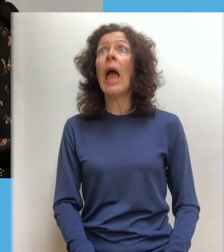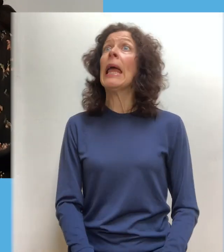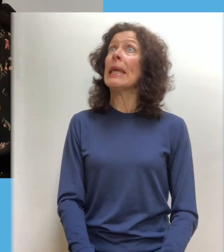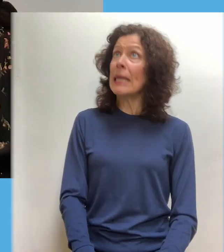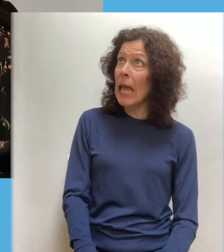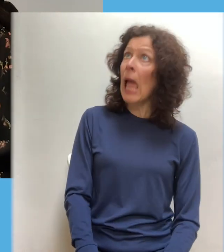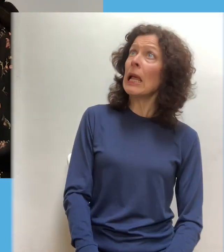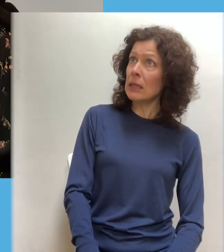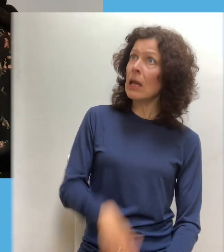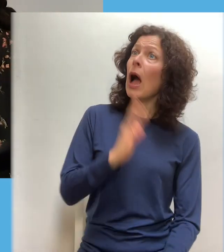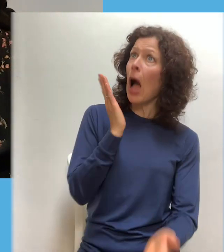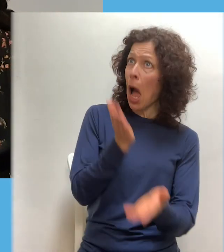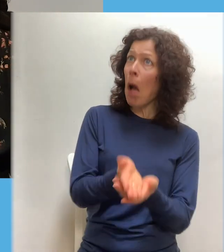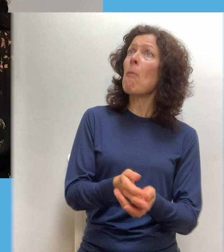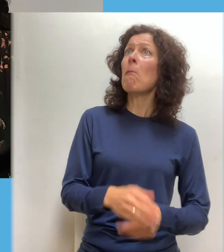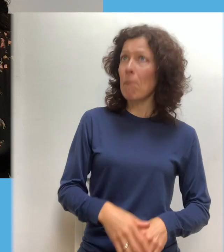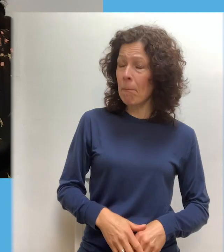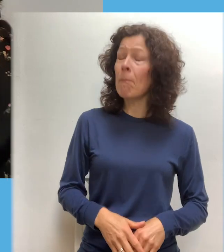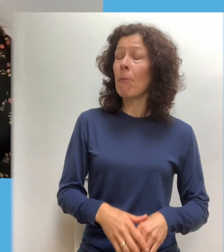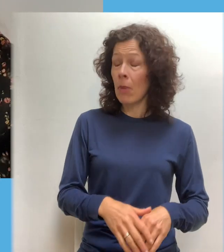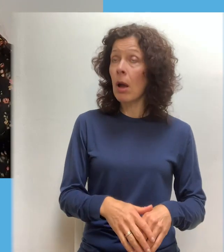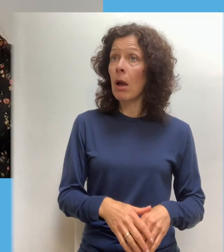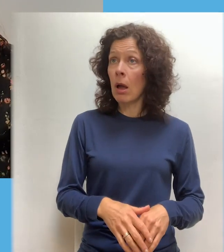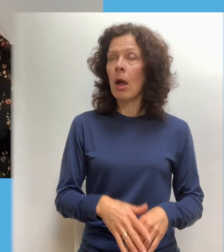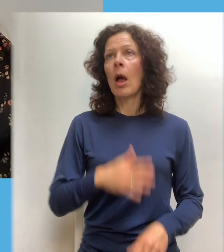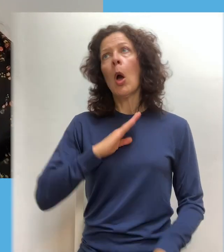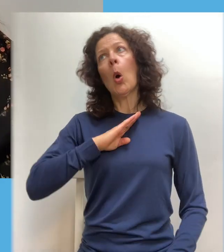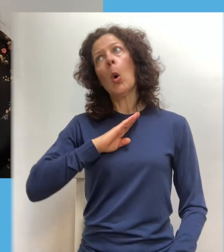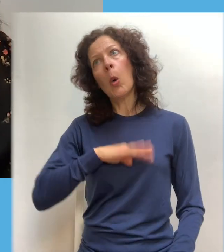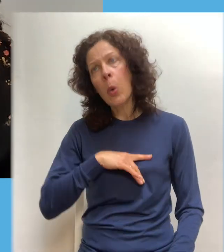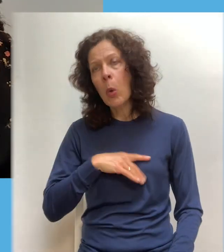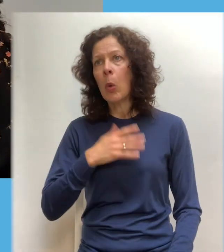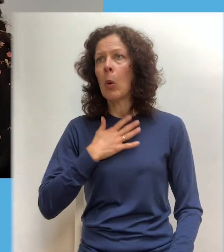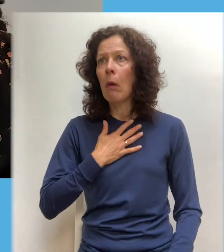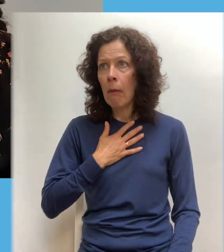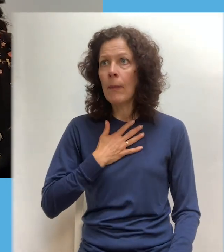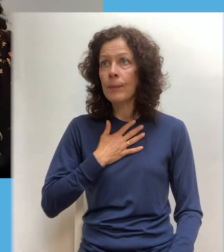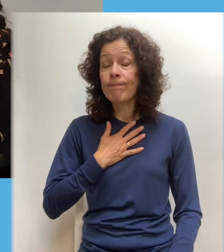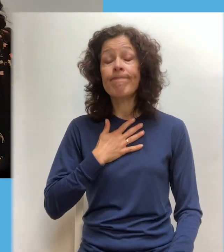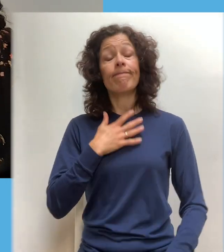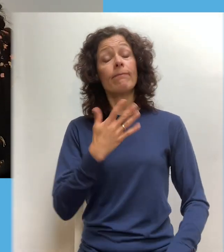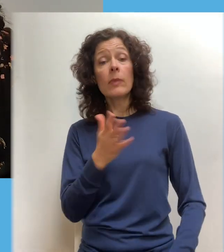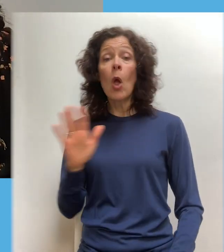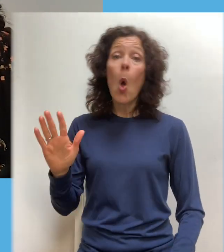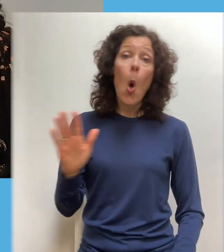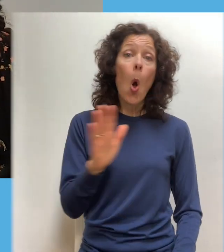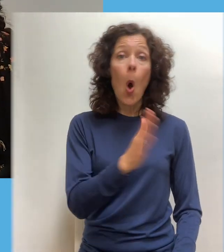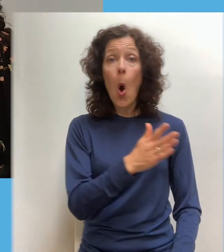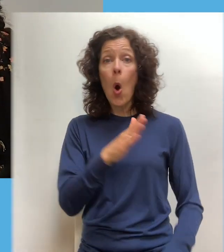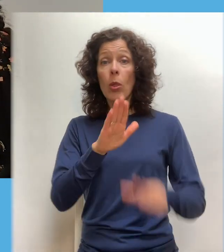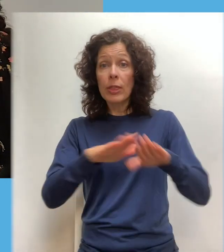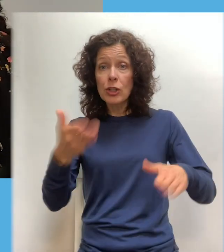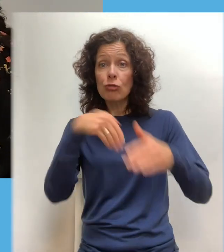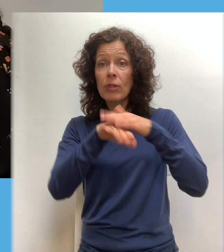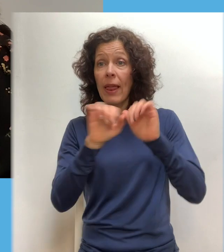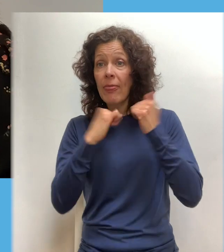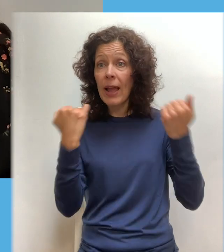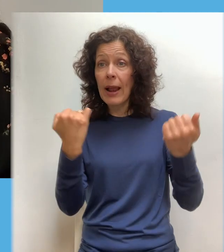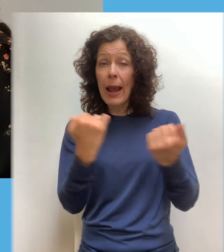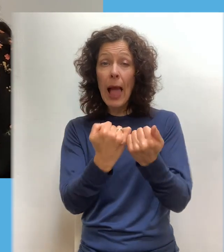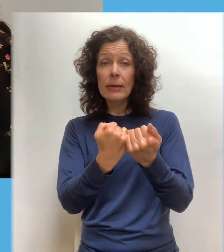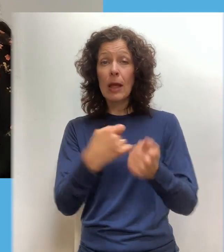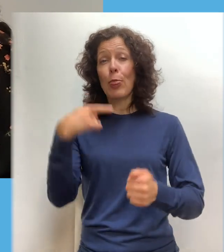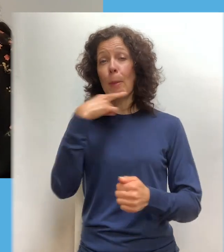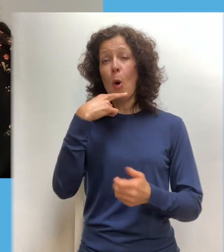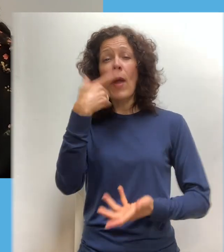"It was, miss," Sunny replied, relieved. Once they were all inside, Sunny told the whole class